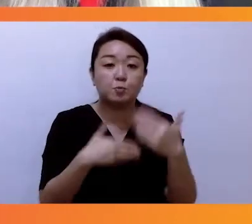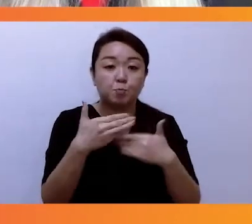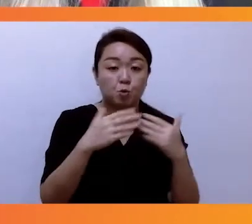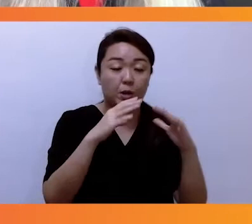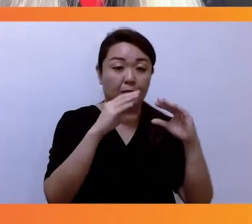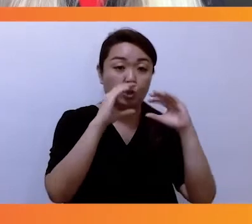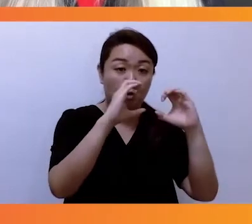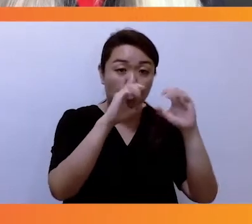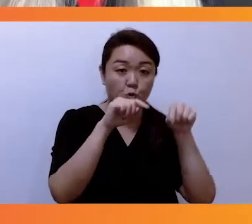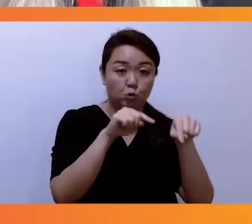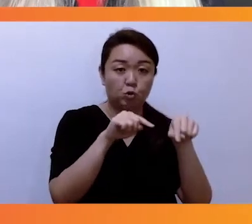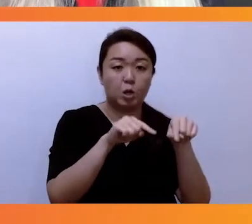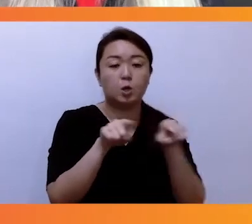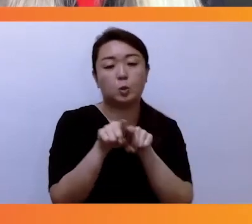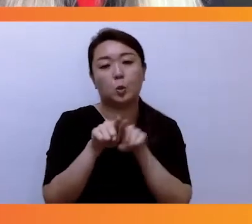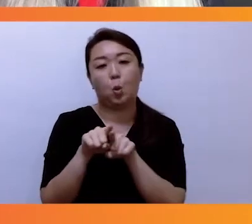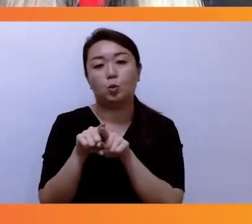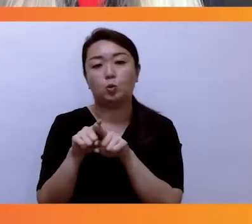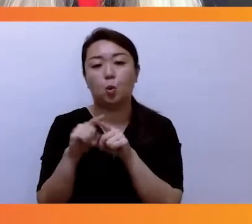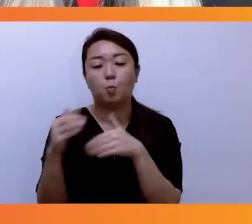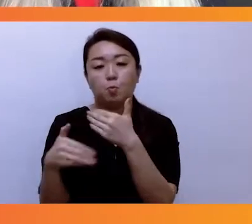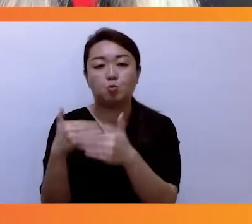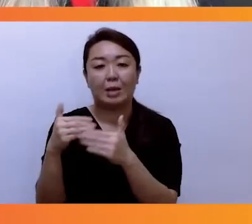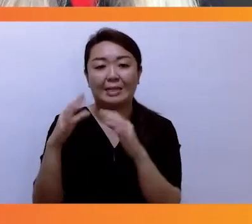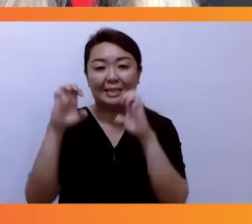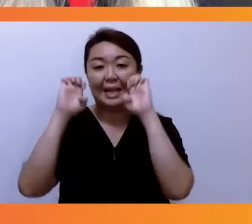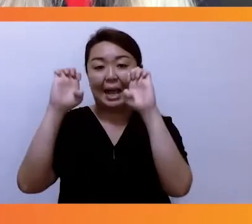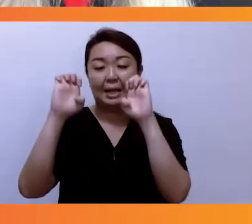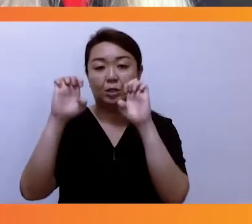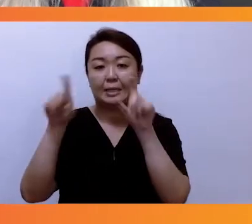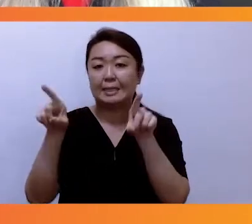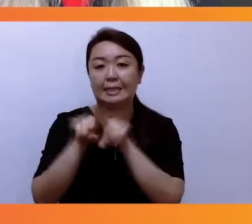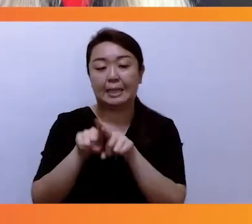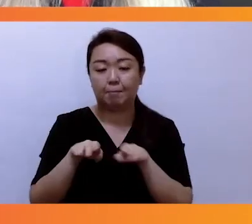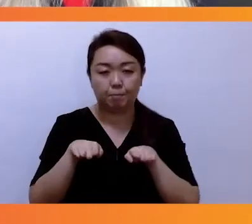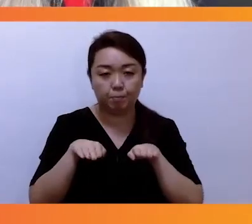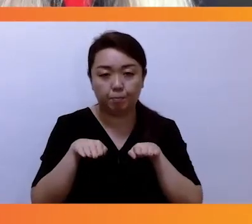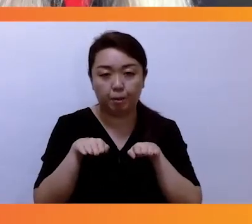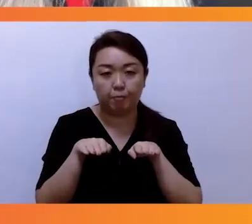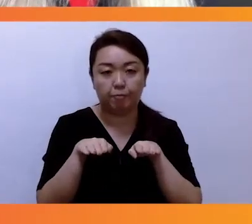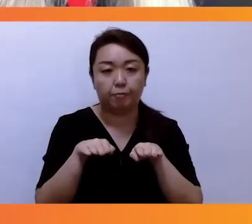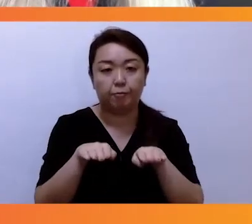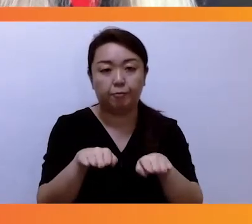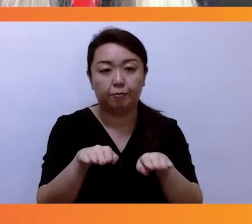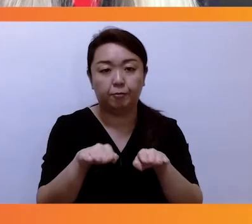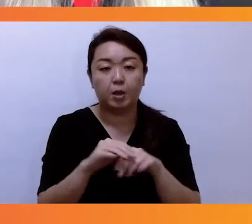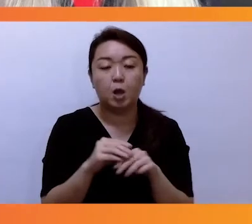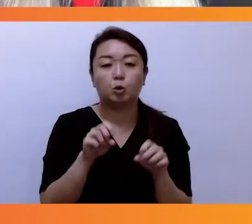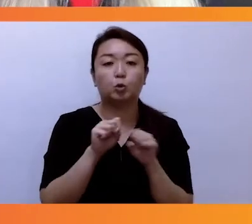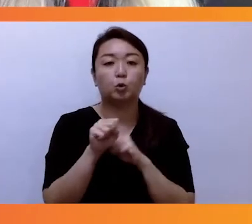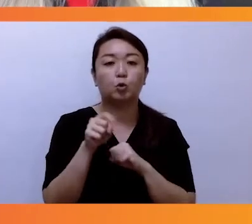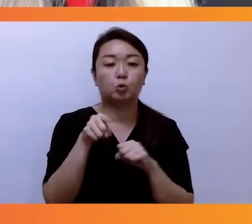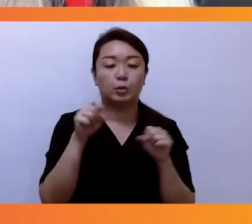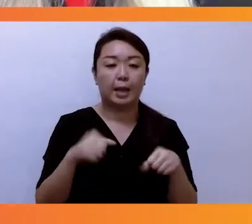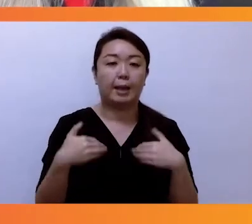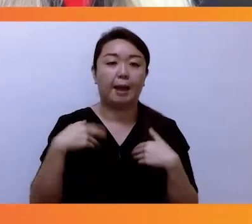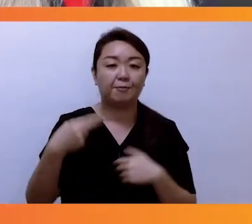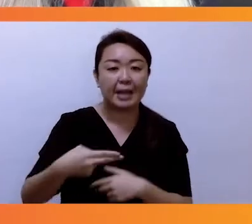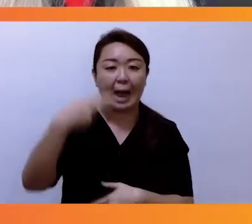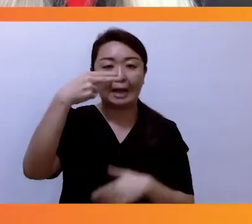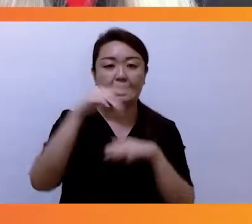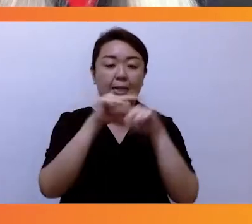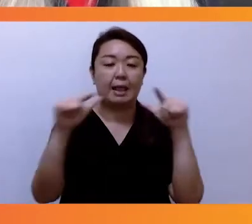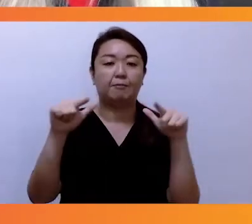as you progress your coaches, you're also progressing the athletes along a similar path so that you